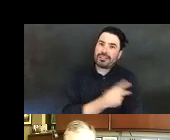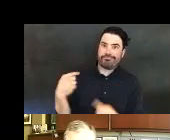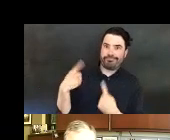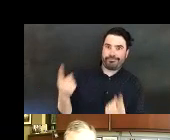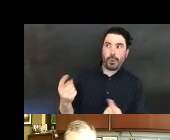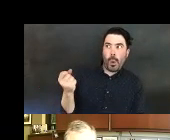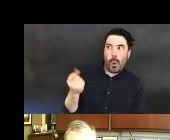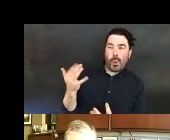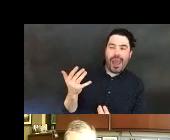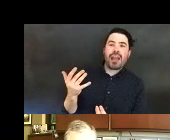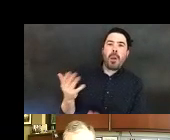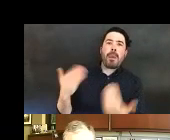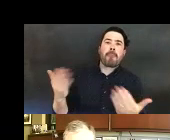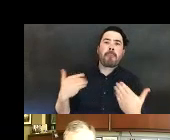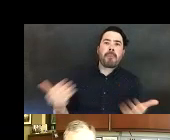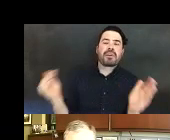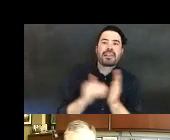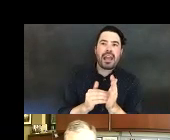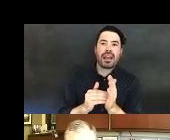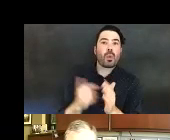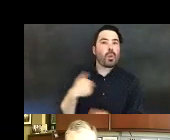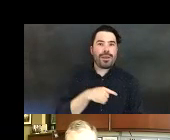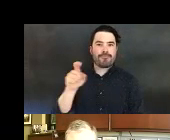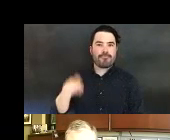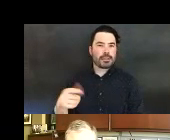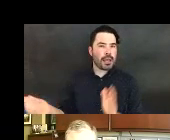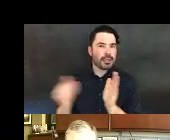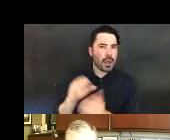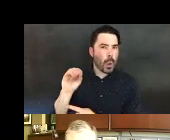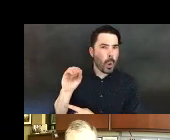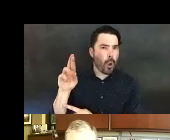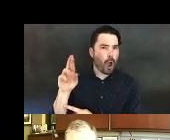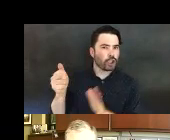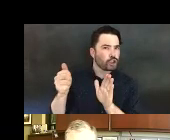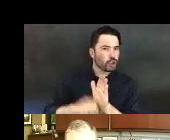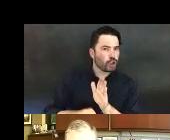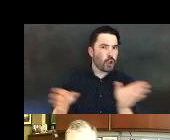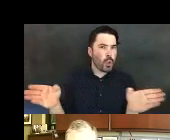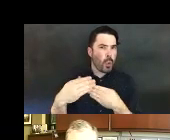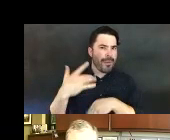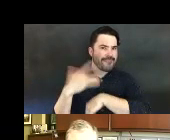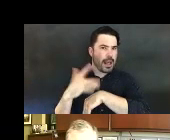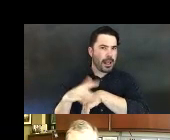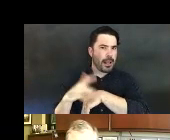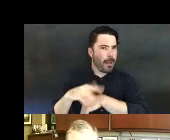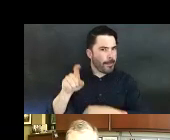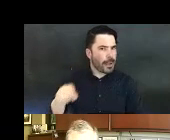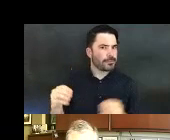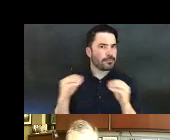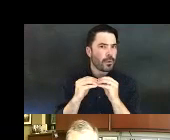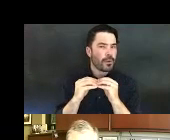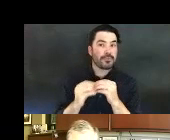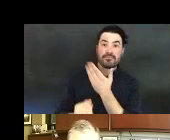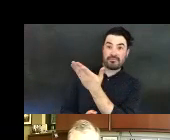and our response is activating our operating rooms and bringing our OR cases back online. And you can see this graph